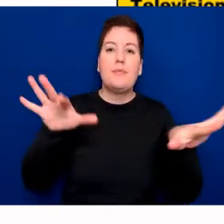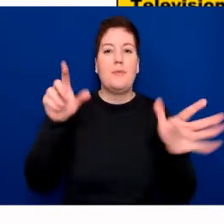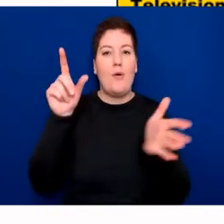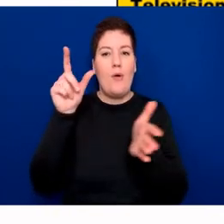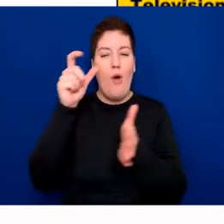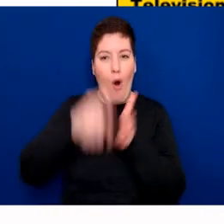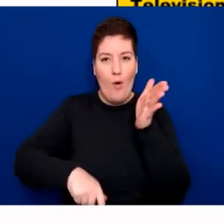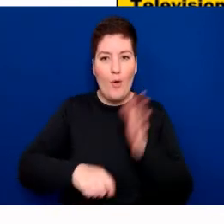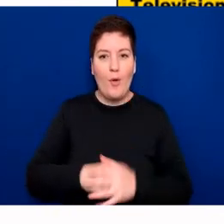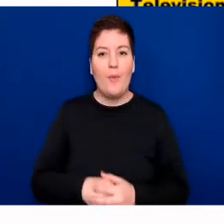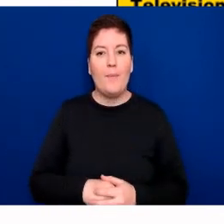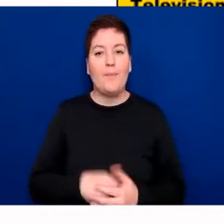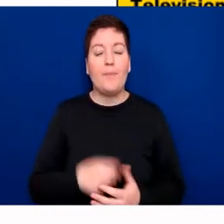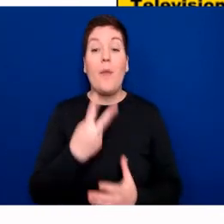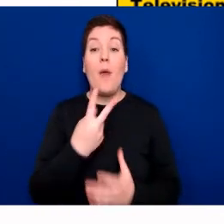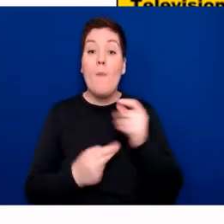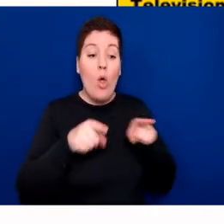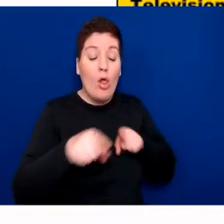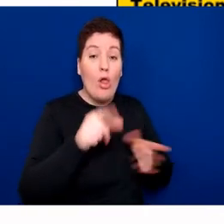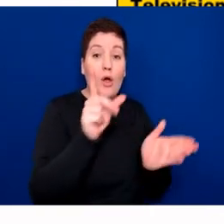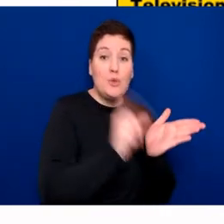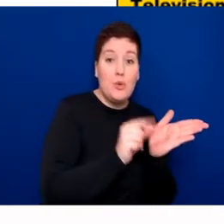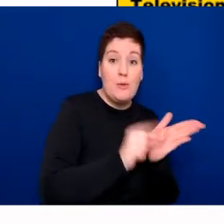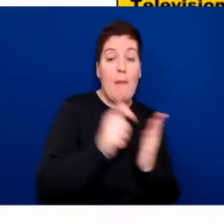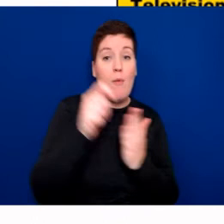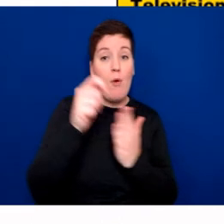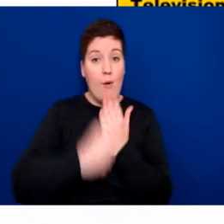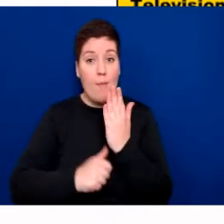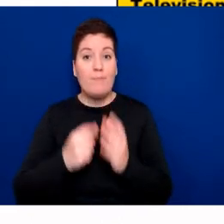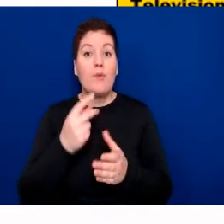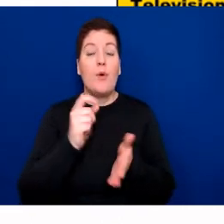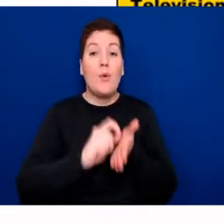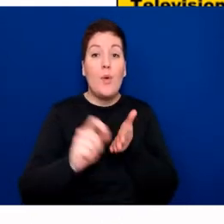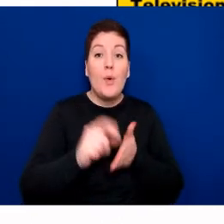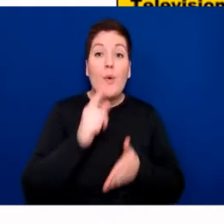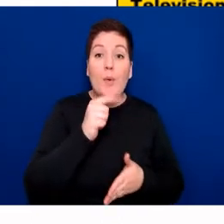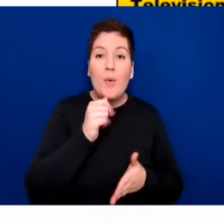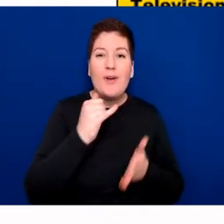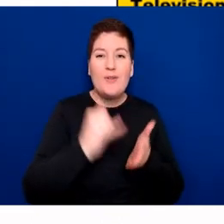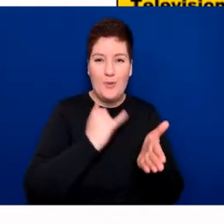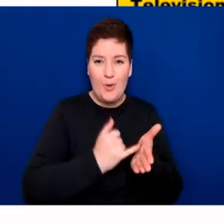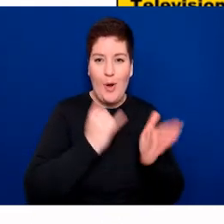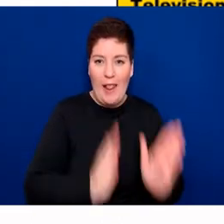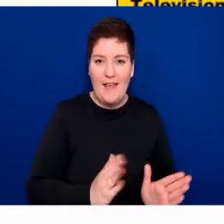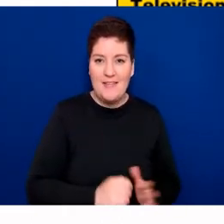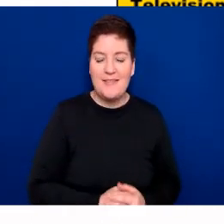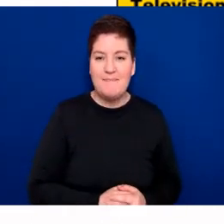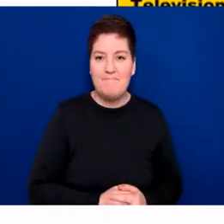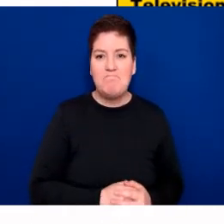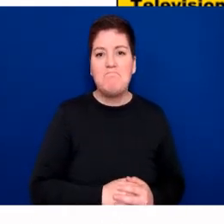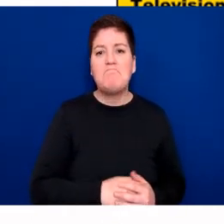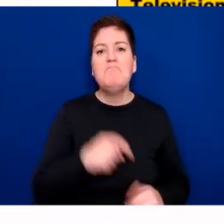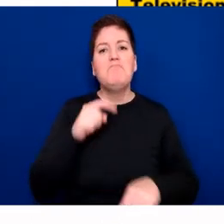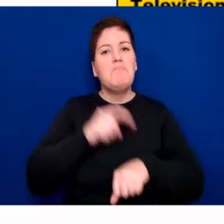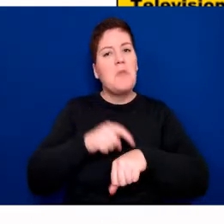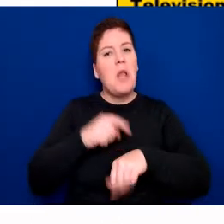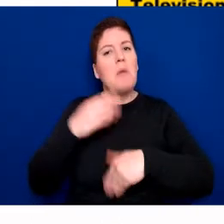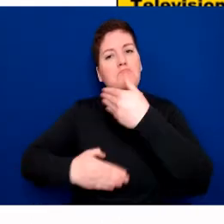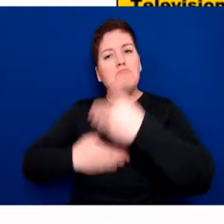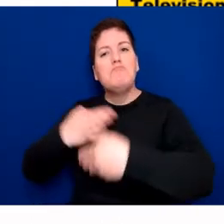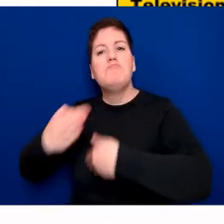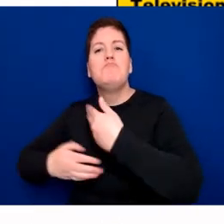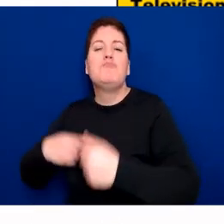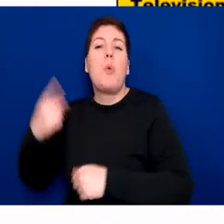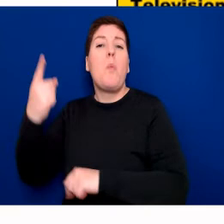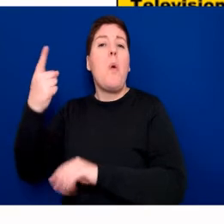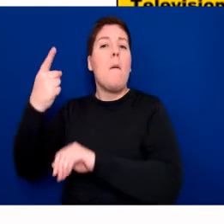journalists. Months after, we start to read about it in what are called scholarly or academic journals.